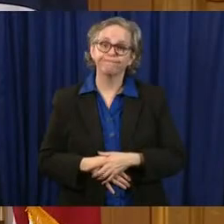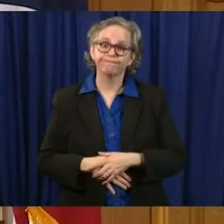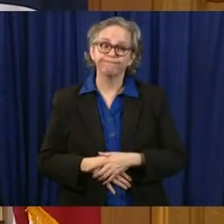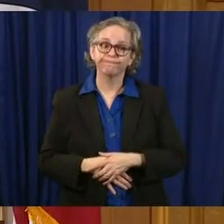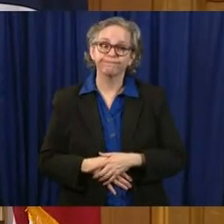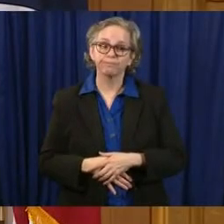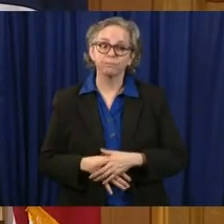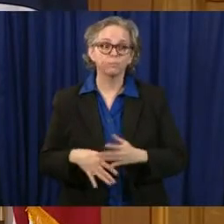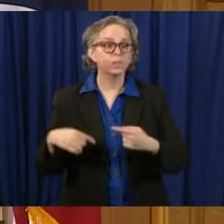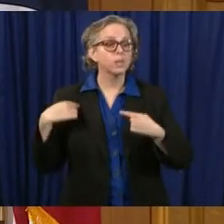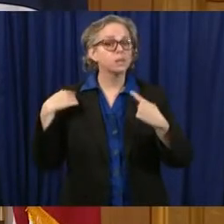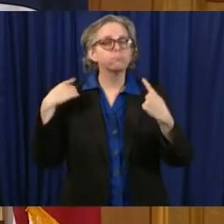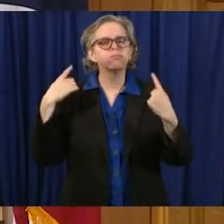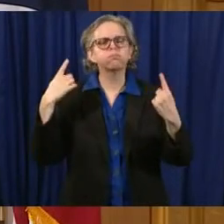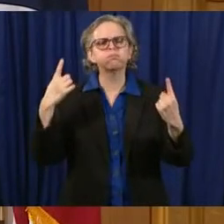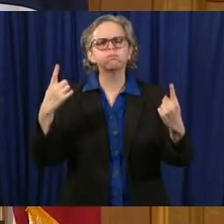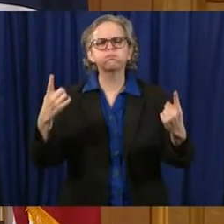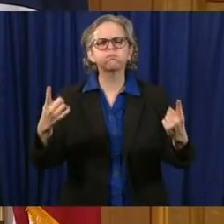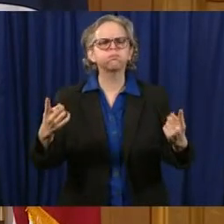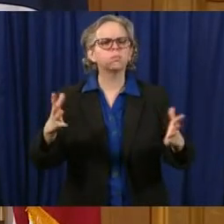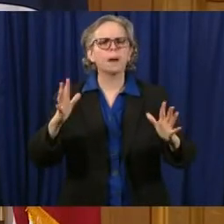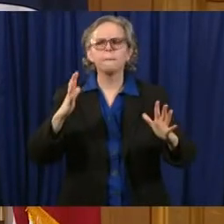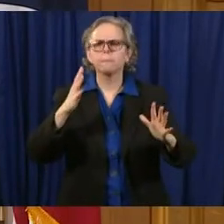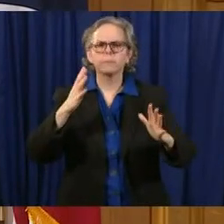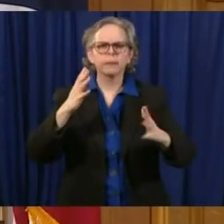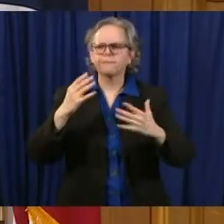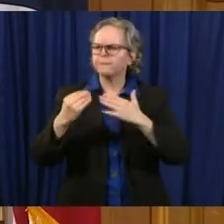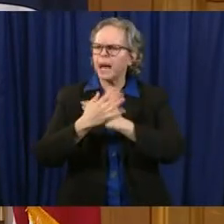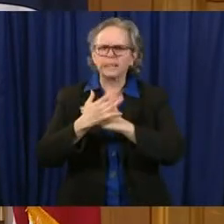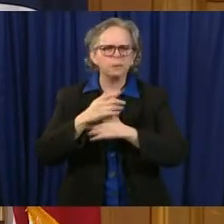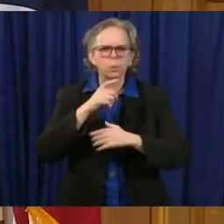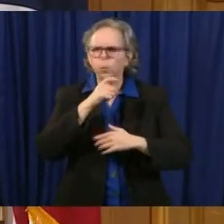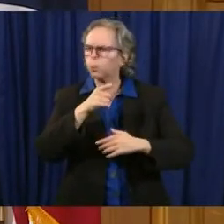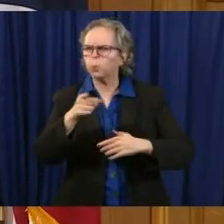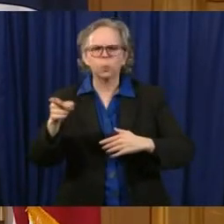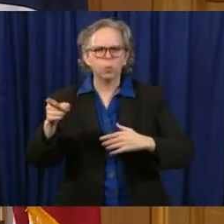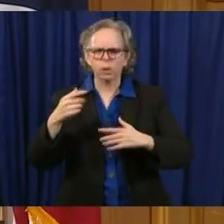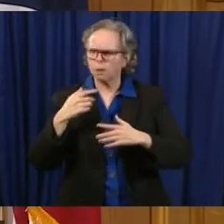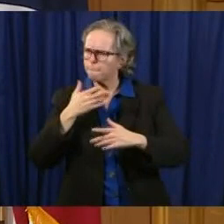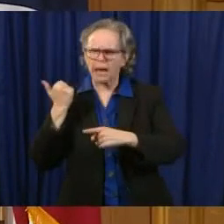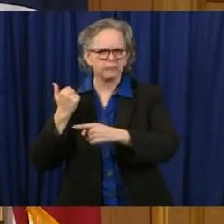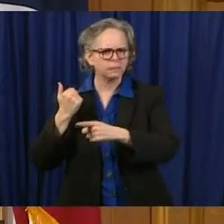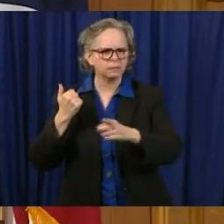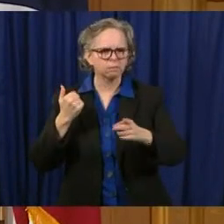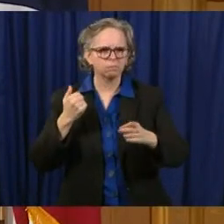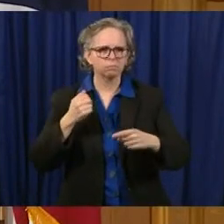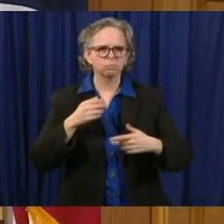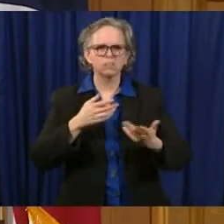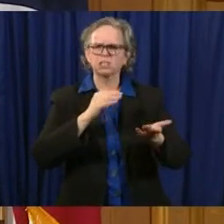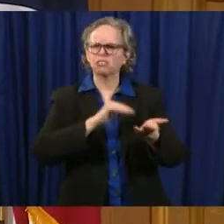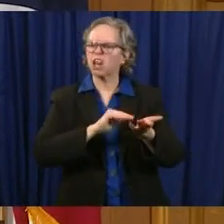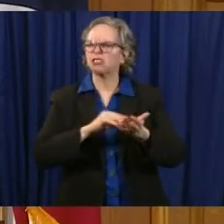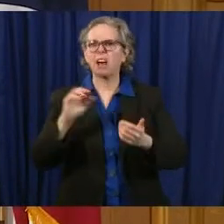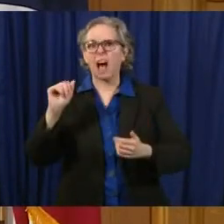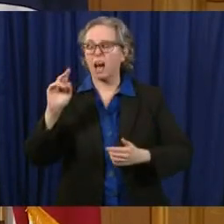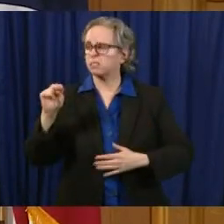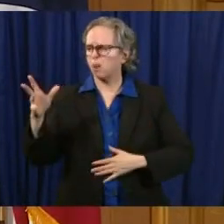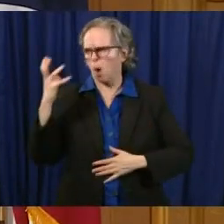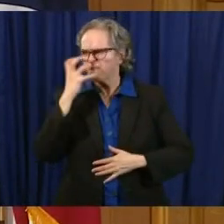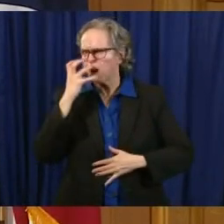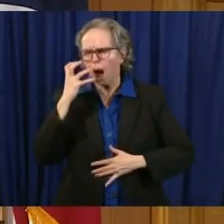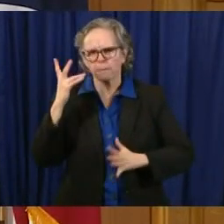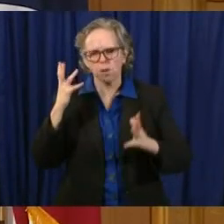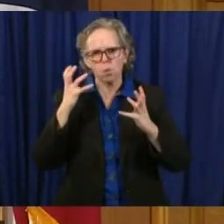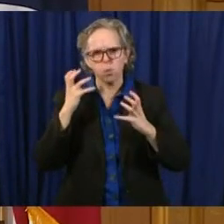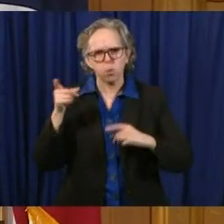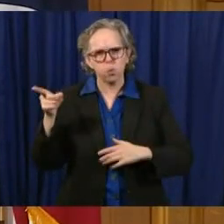advice that I could. Dr. Acton has been absolutely phenomenal. She started